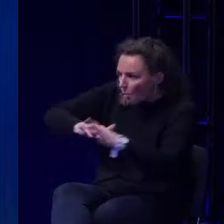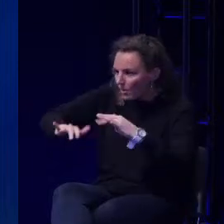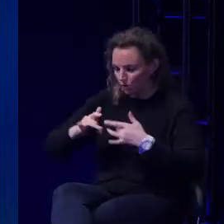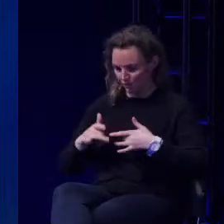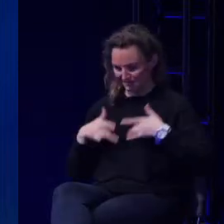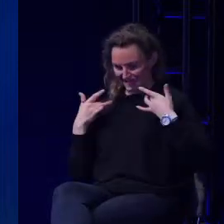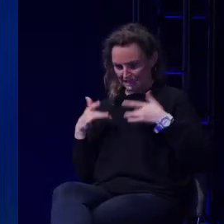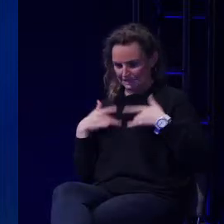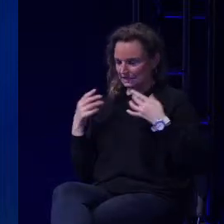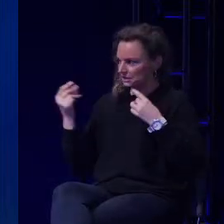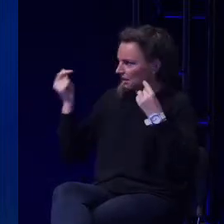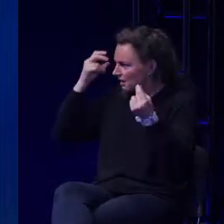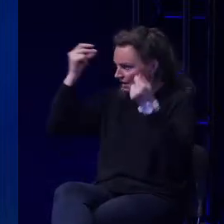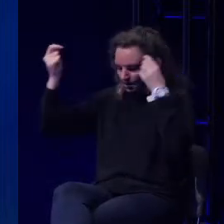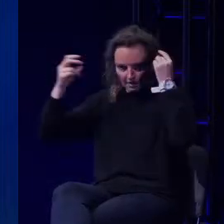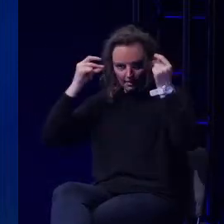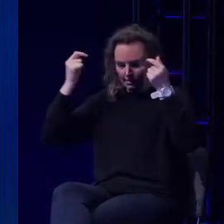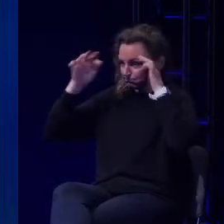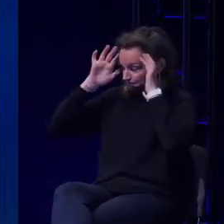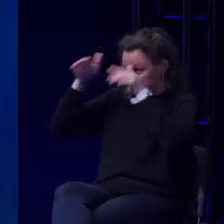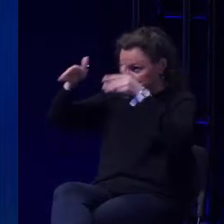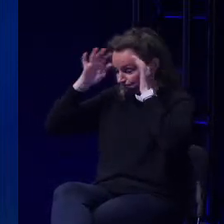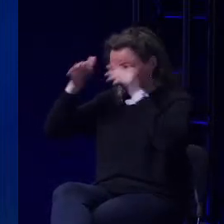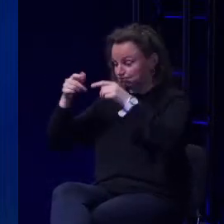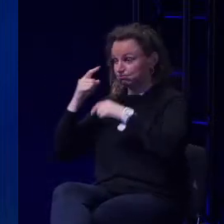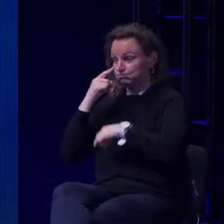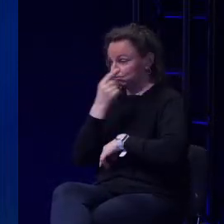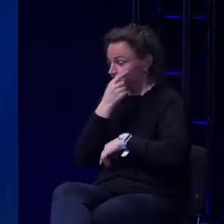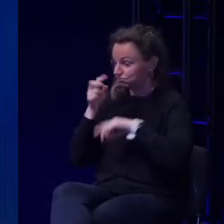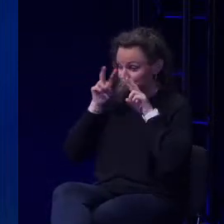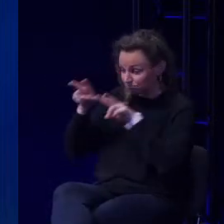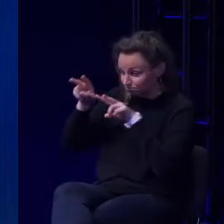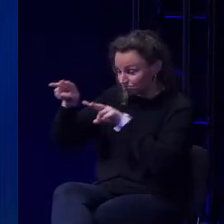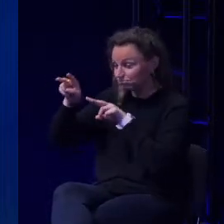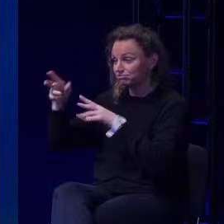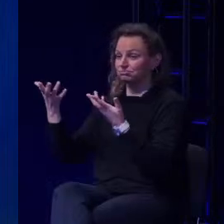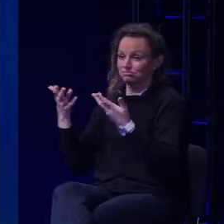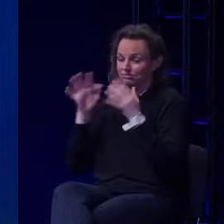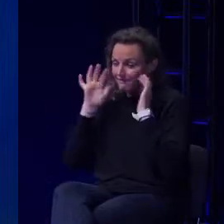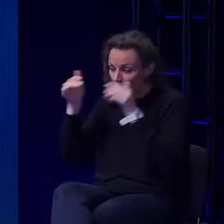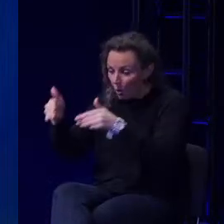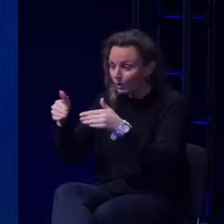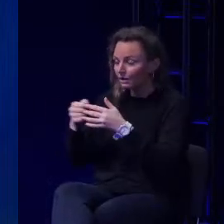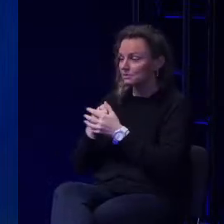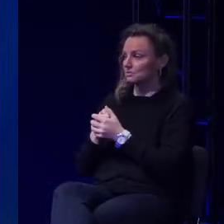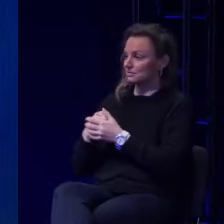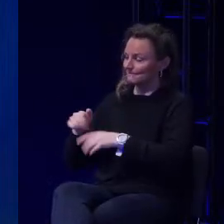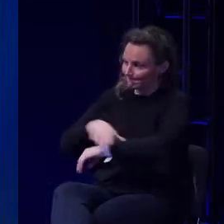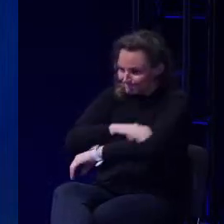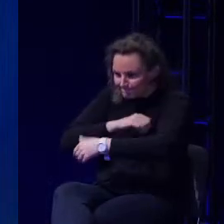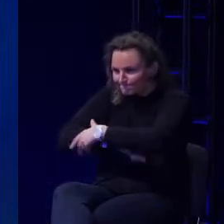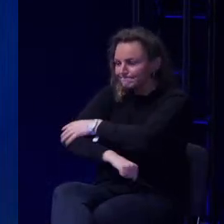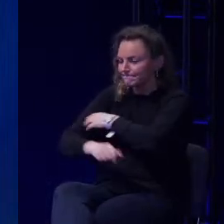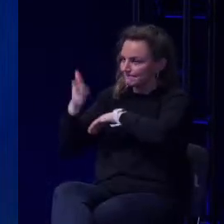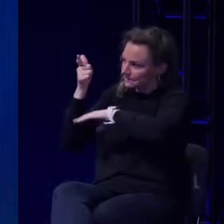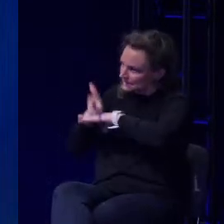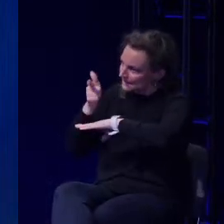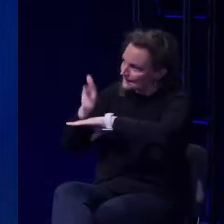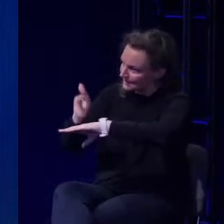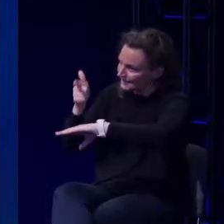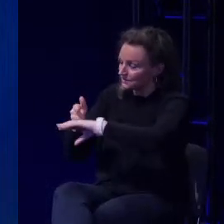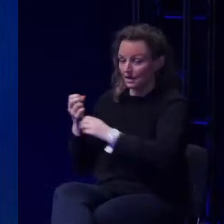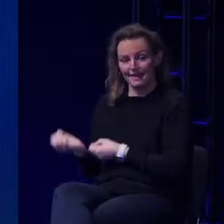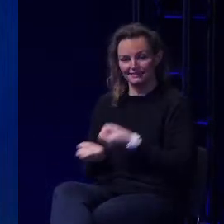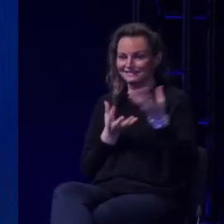like the clappers when you're shooting doc. You're listening more than anything. Yeah. And you're cutting it in your head. You're delivering the rushes that are going to